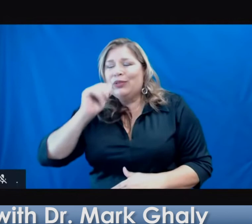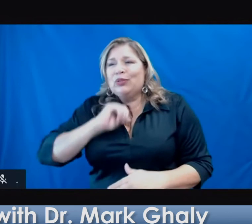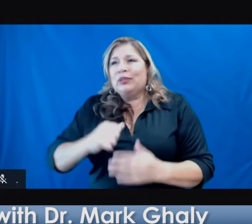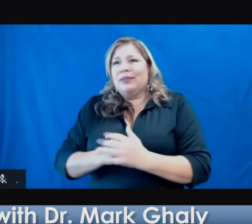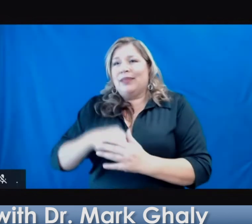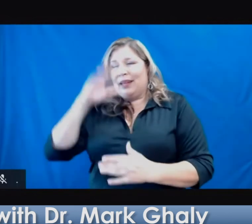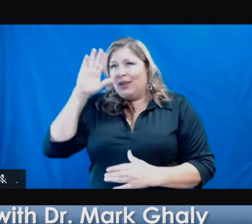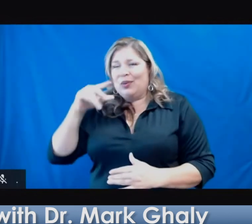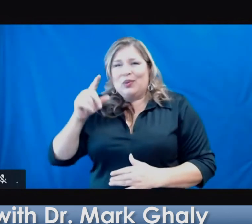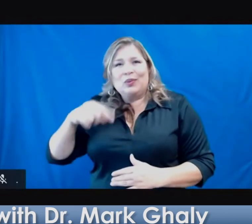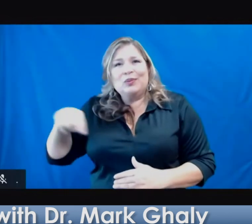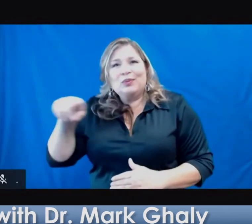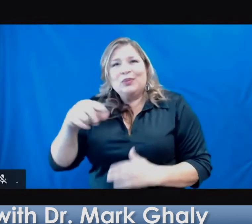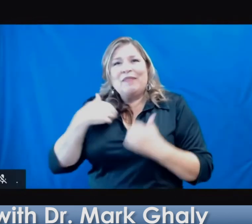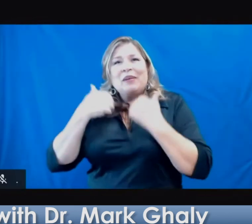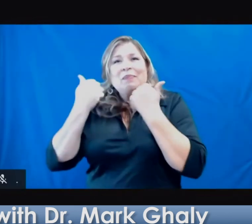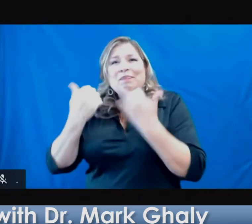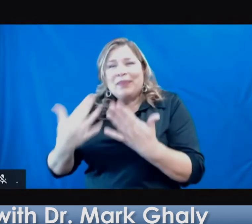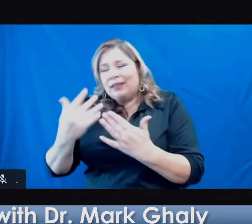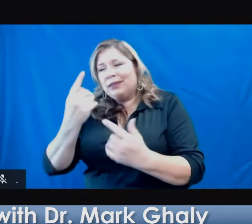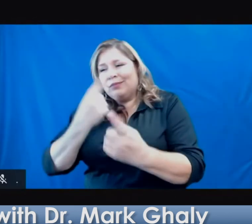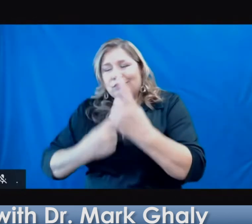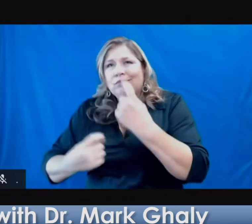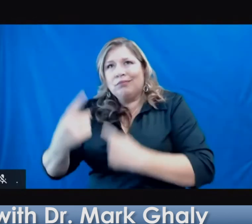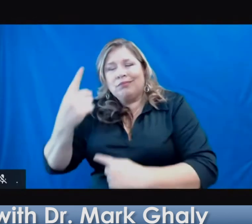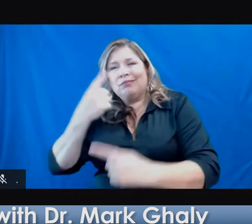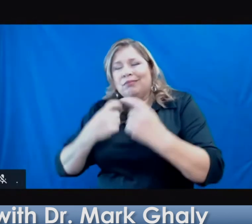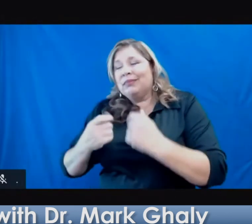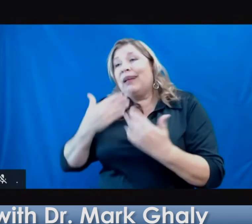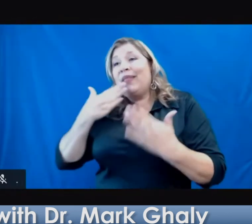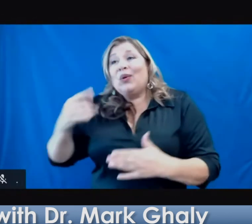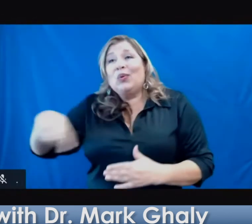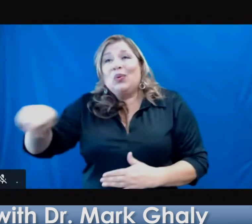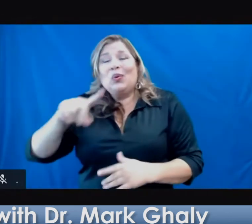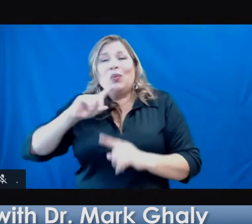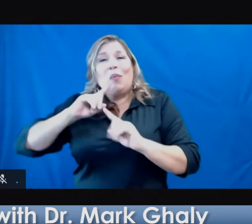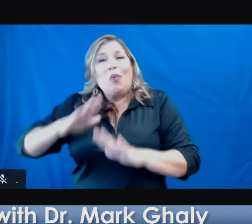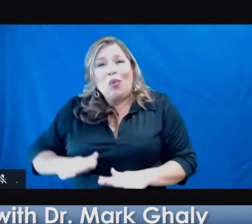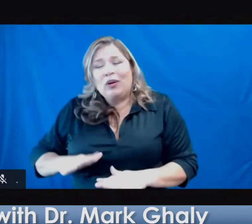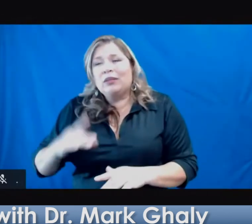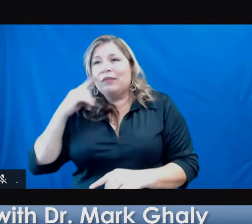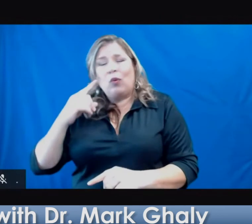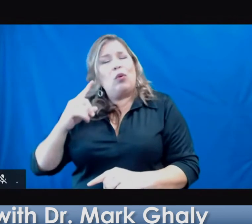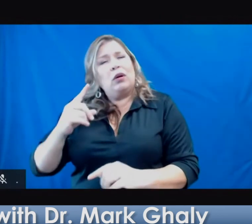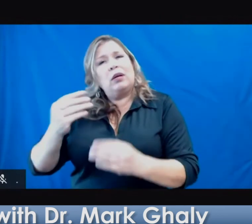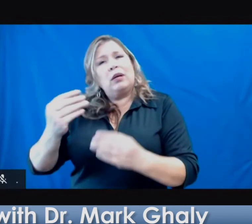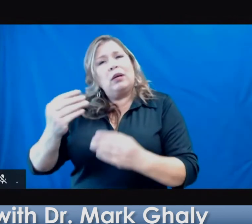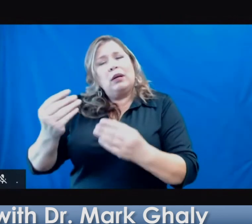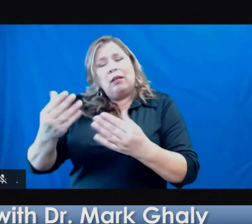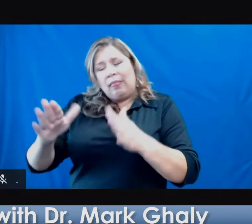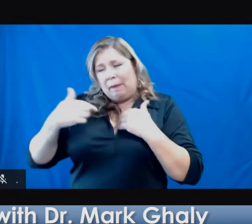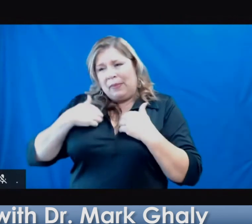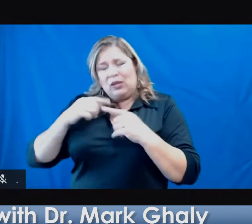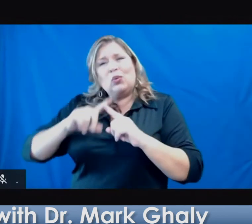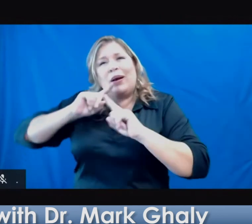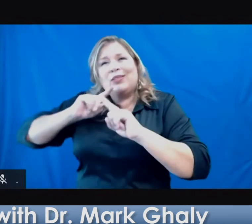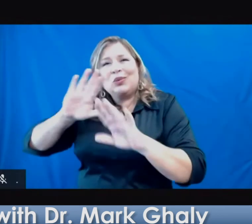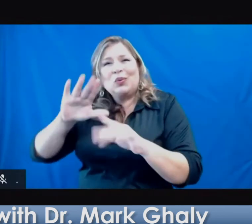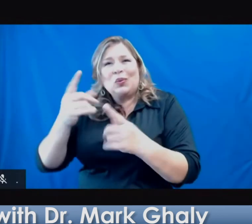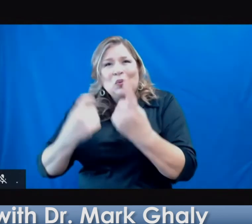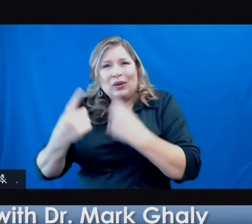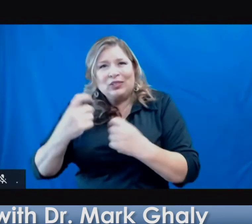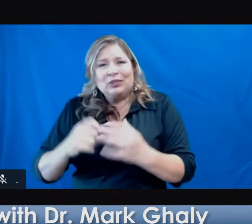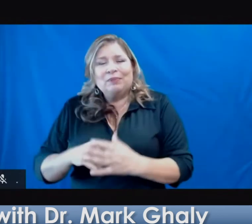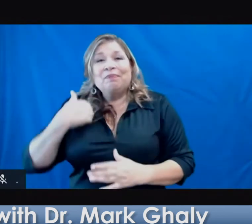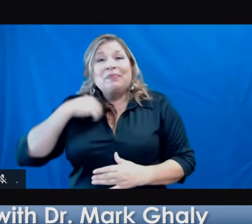number of really important questions. Thank you to the reporters for providing me a chance to clarify details. I know there'll be